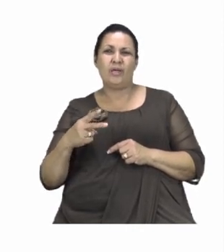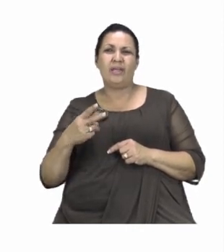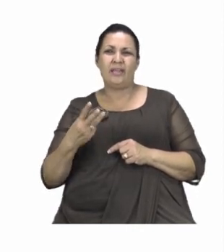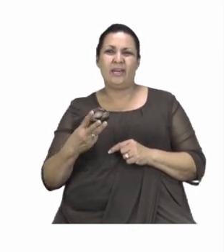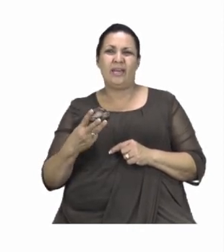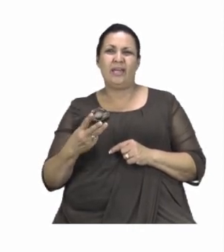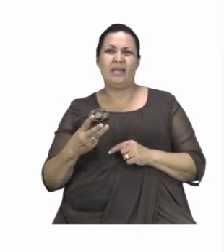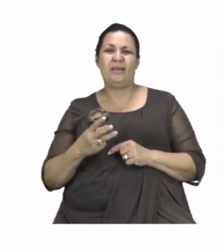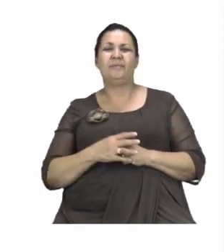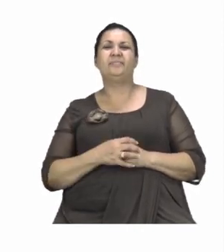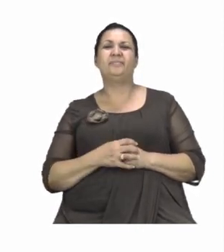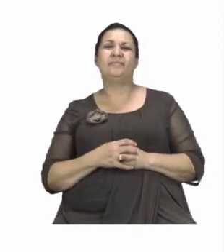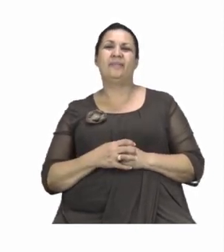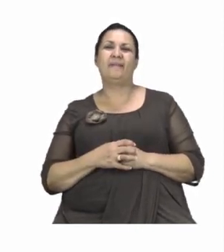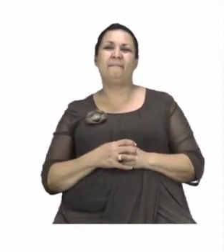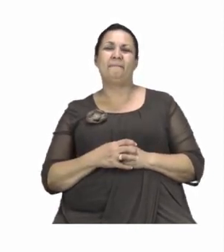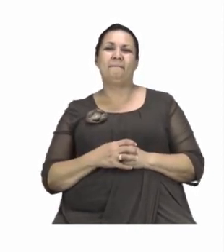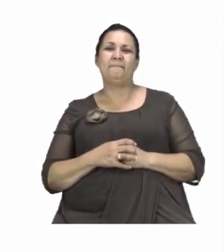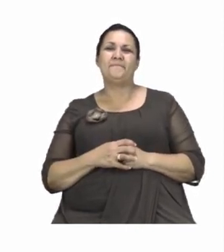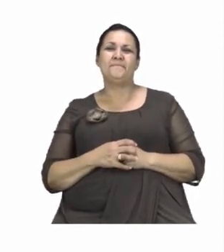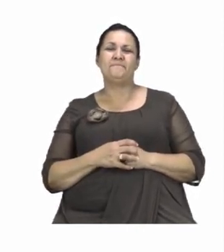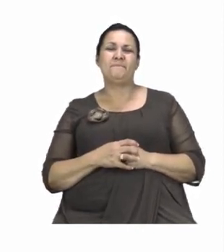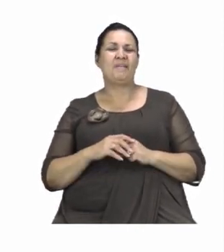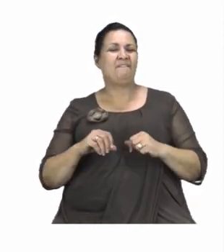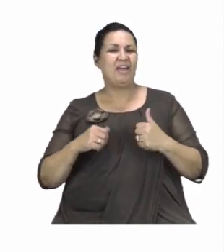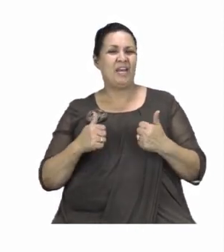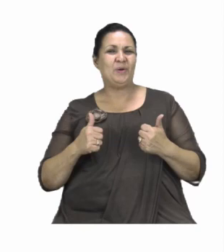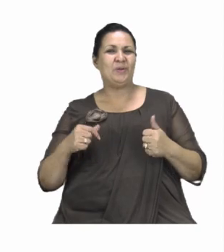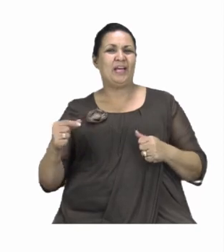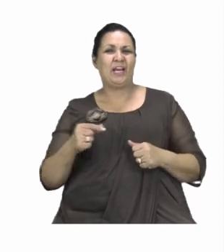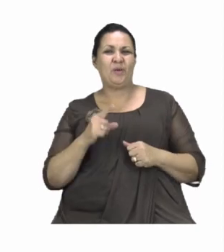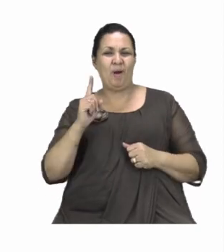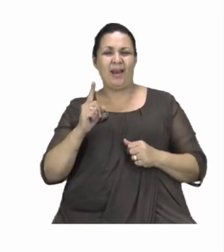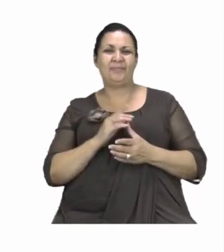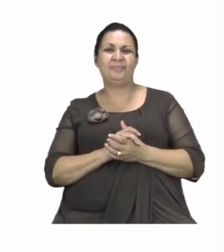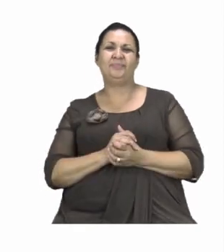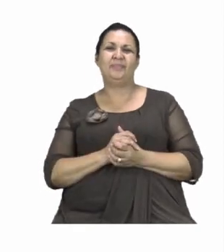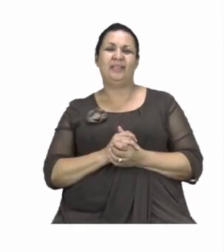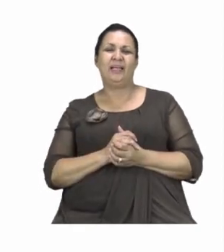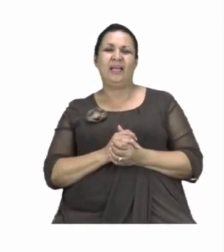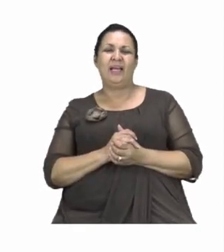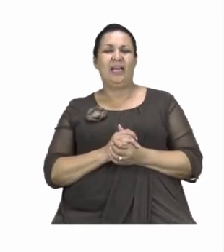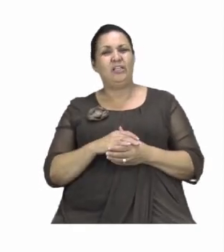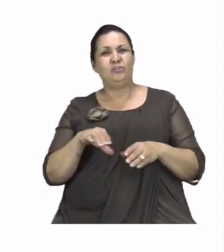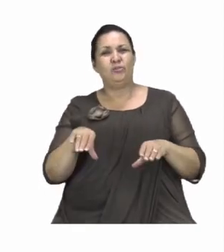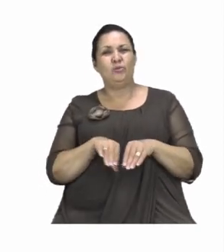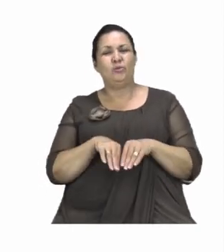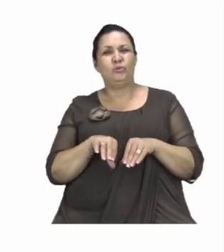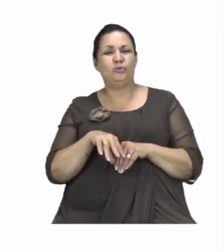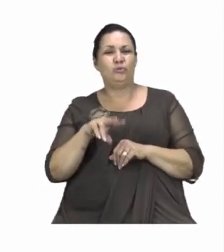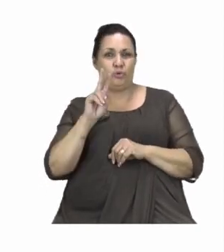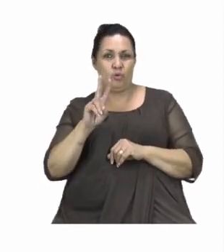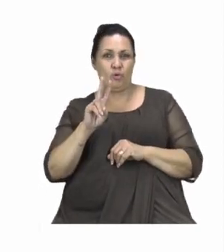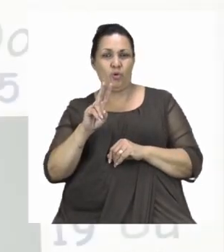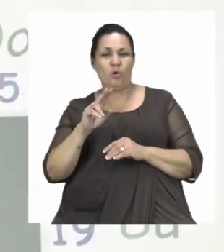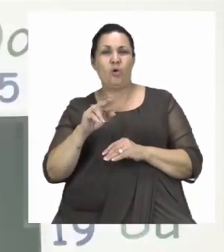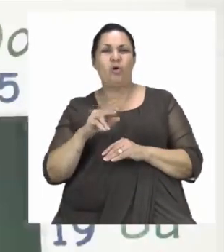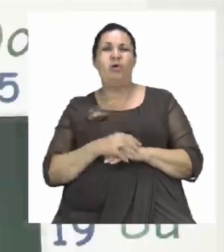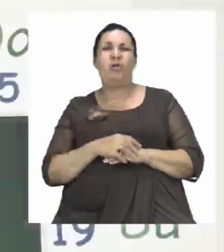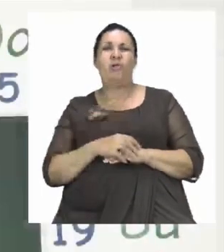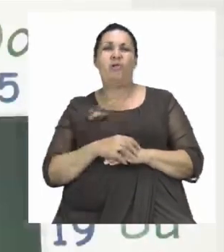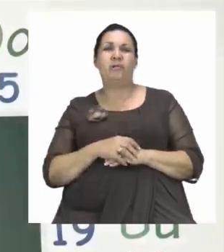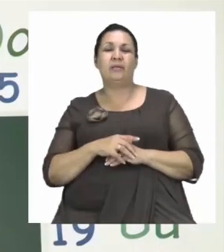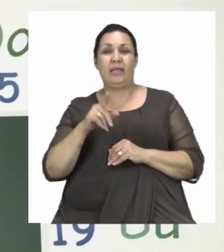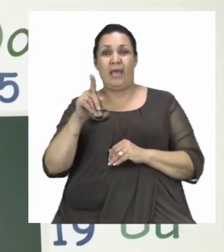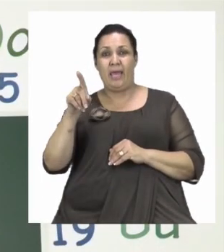2. Very, very good, grade 1s. Let's try and do 2 of them on the board. I am going to do mine